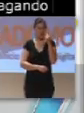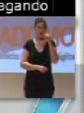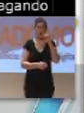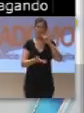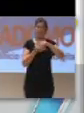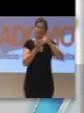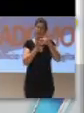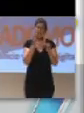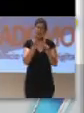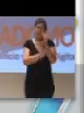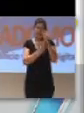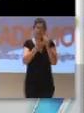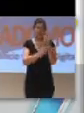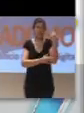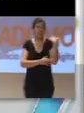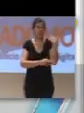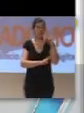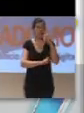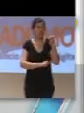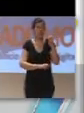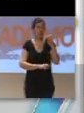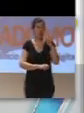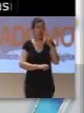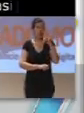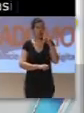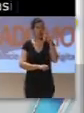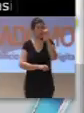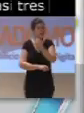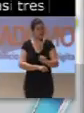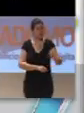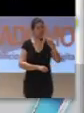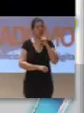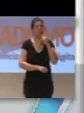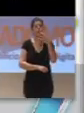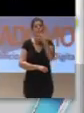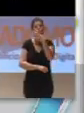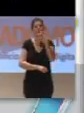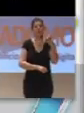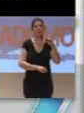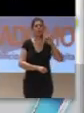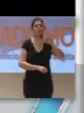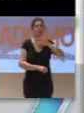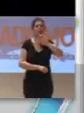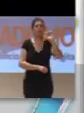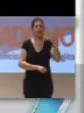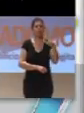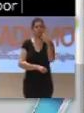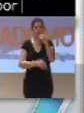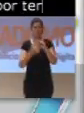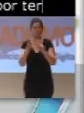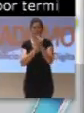that we were paying for the equipment in the first 2 or nearly 3 years was